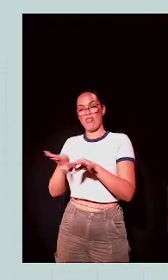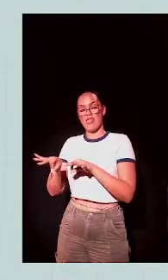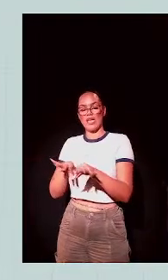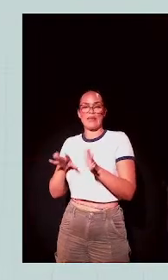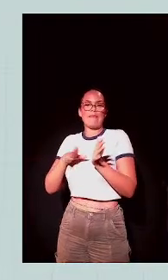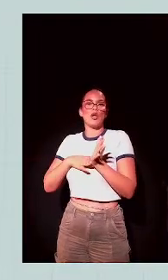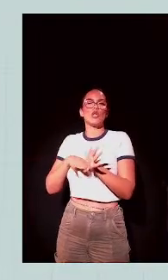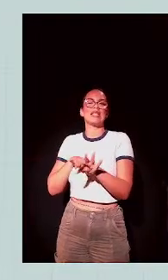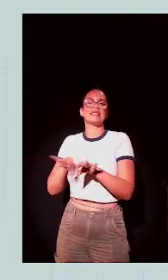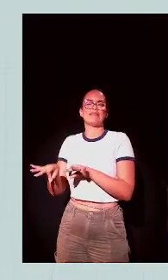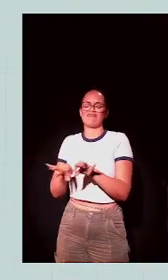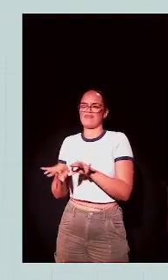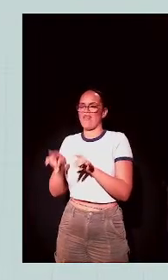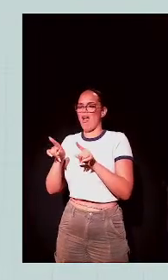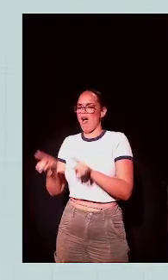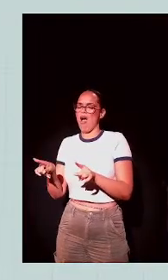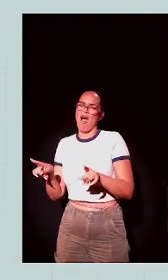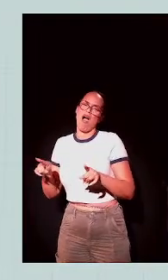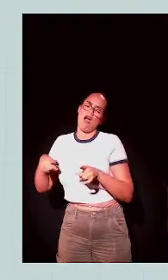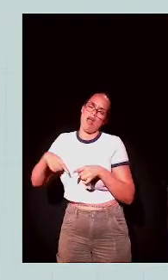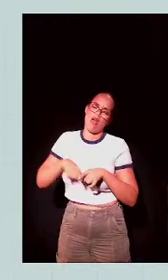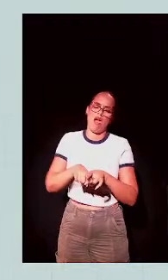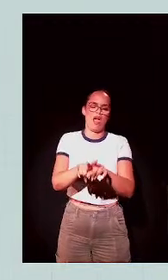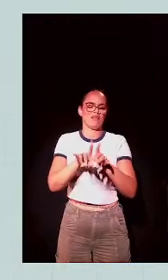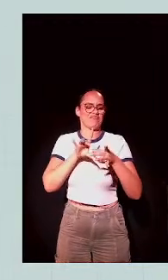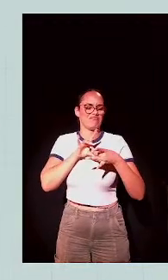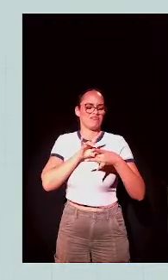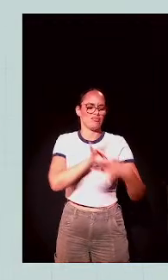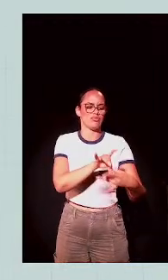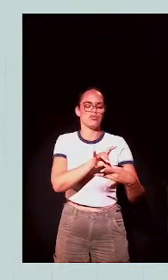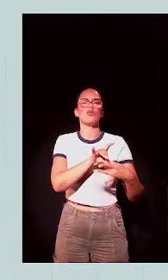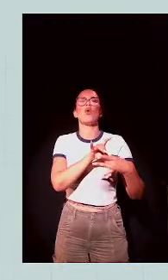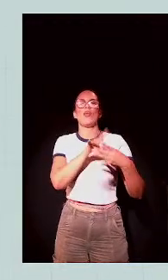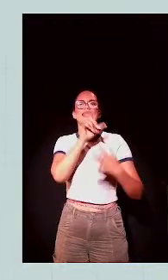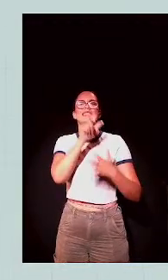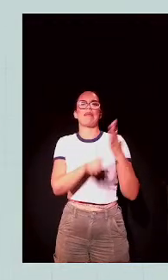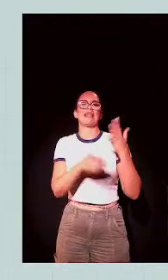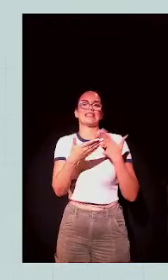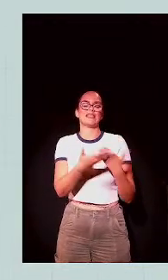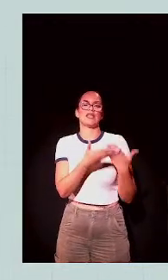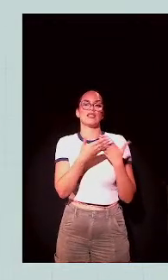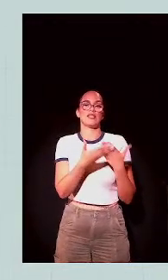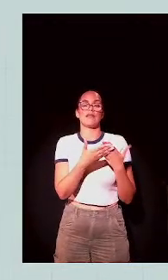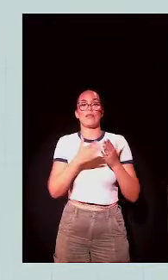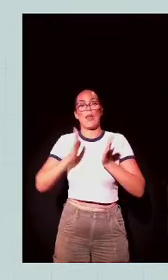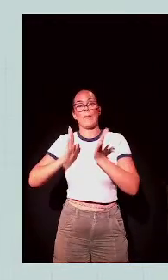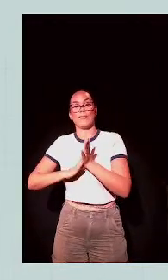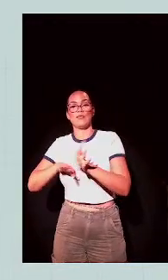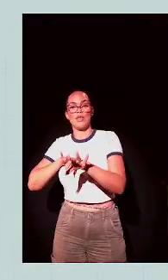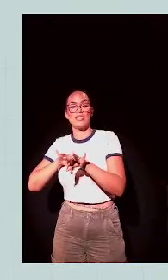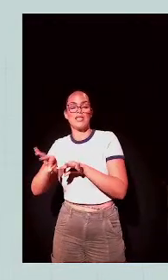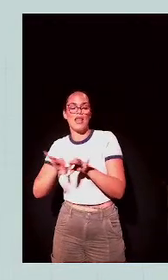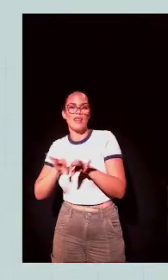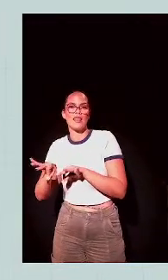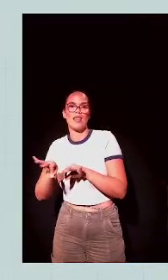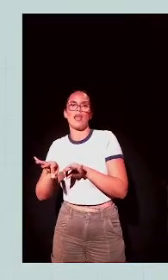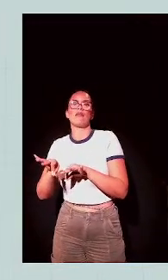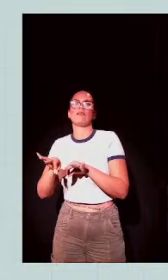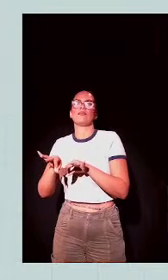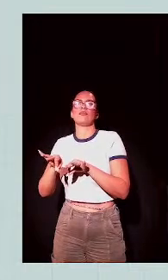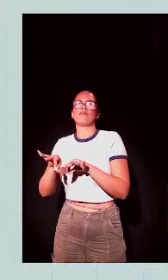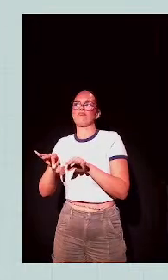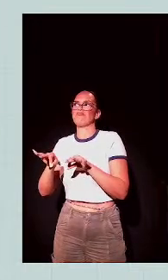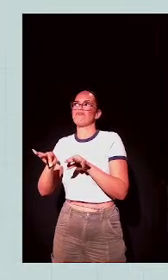well with disability studies' critique of normative time. Modular synths don't just accommodate